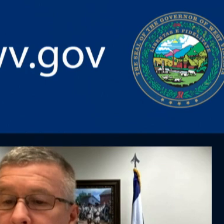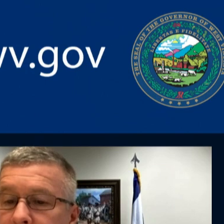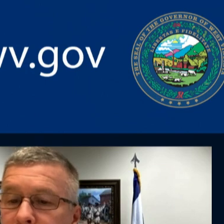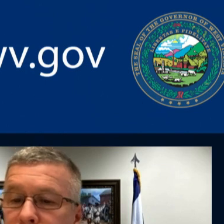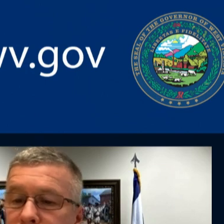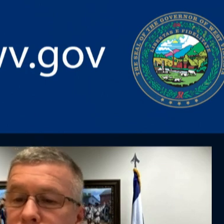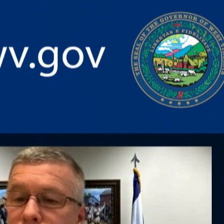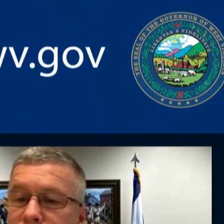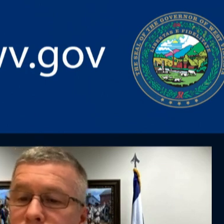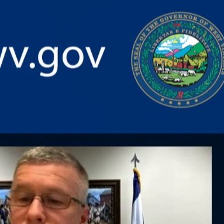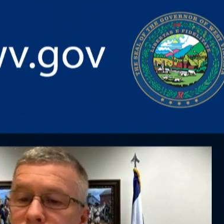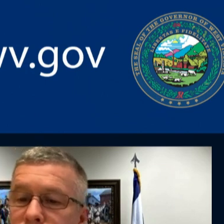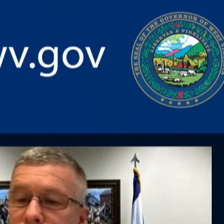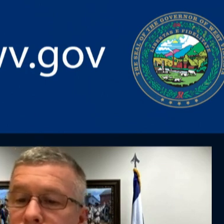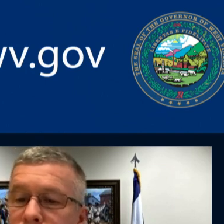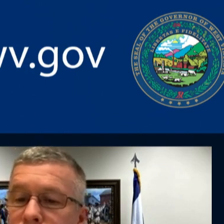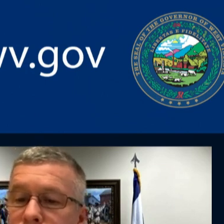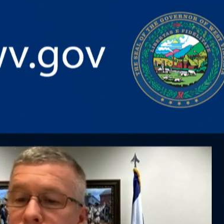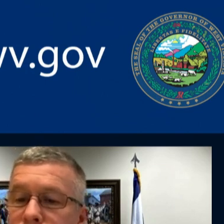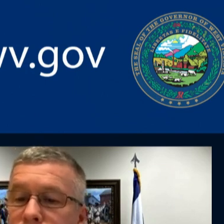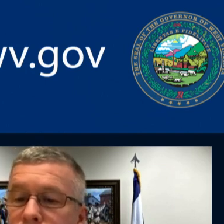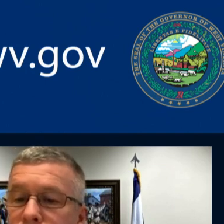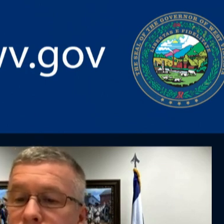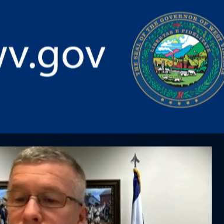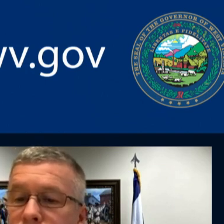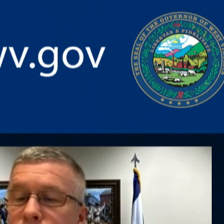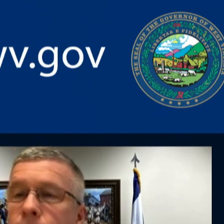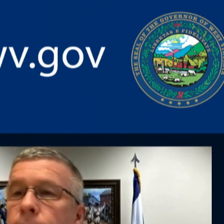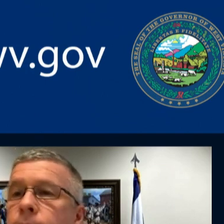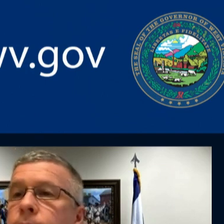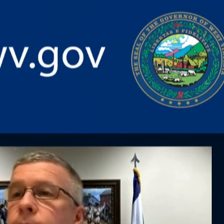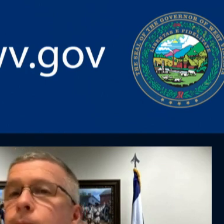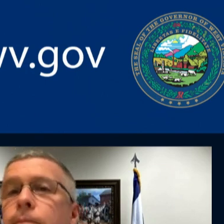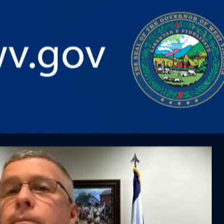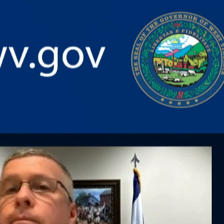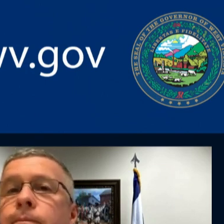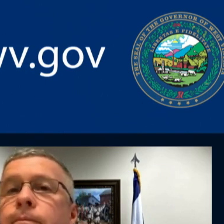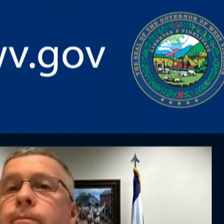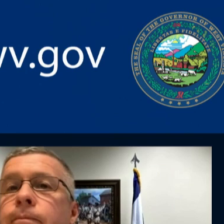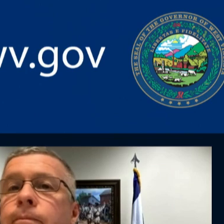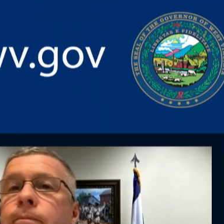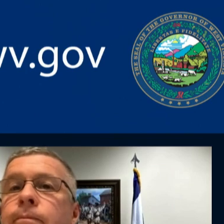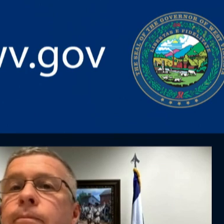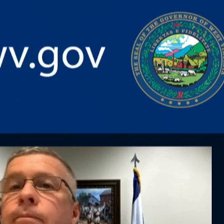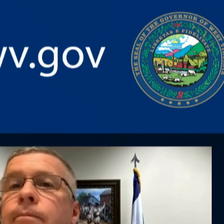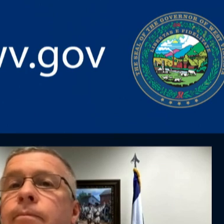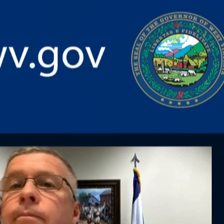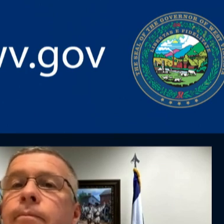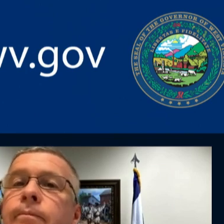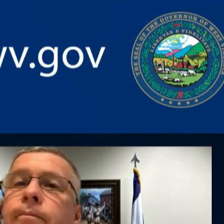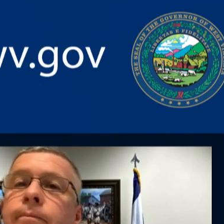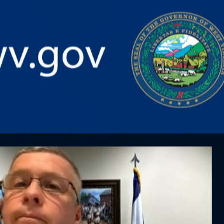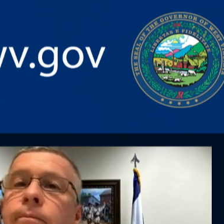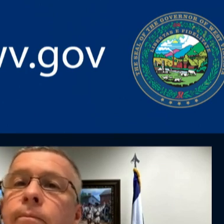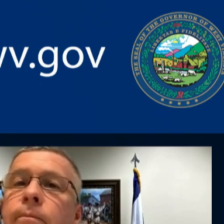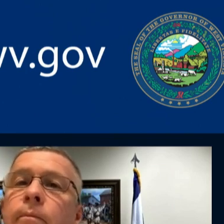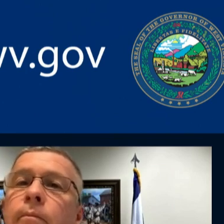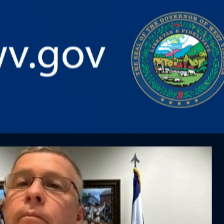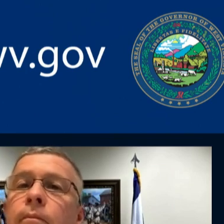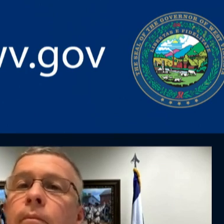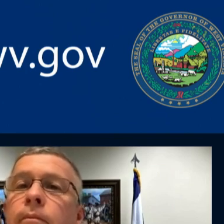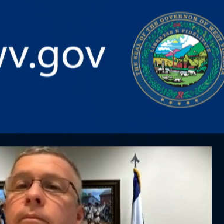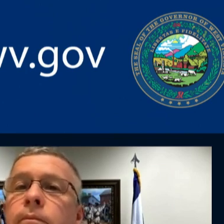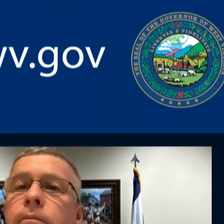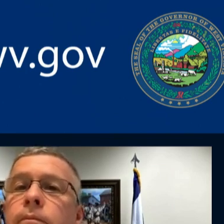elsewhere, do they have adequate PPE? What kind of PPE do they wear? Have they had it the whole time? Do they have it